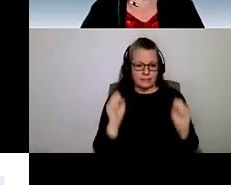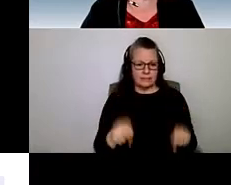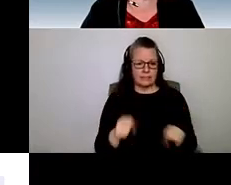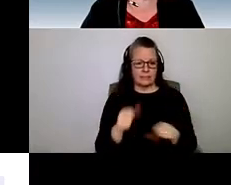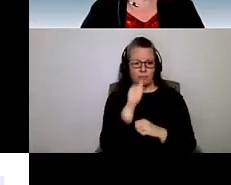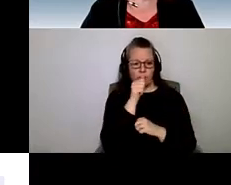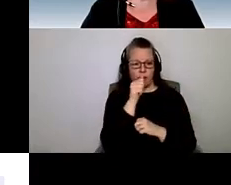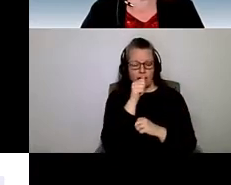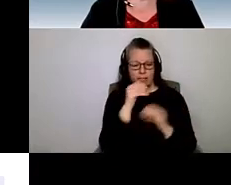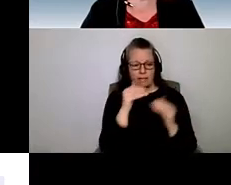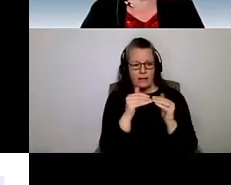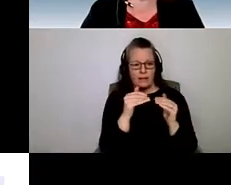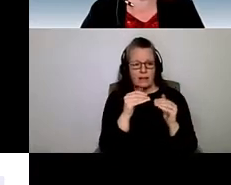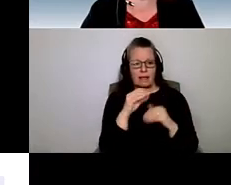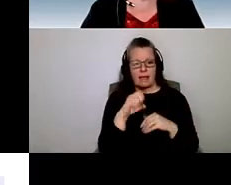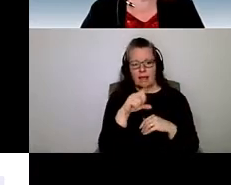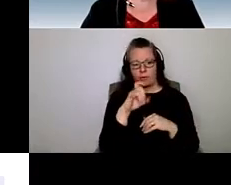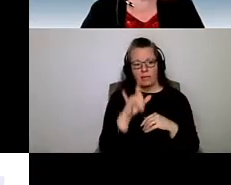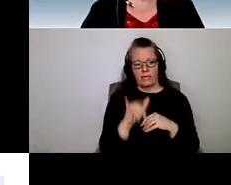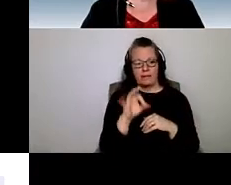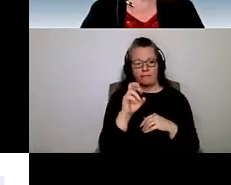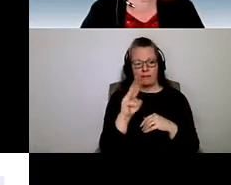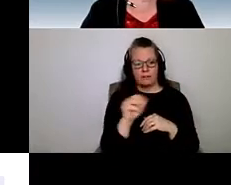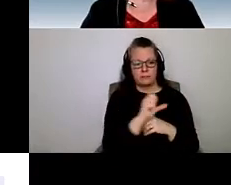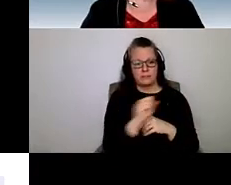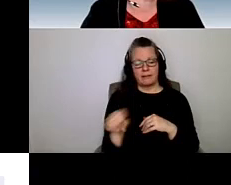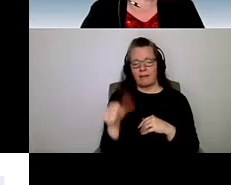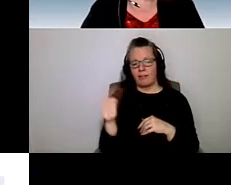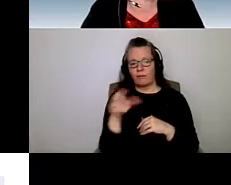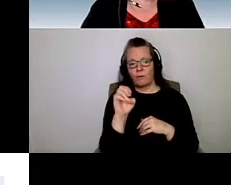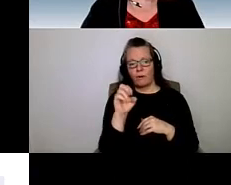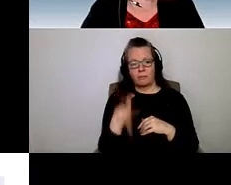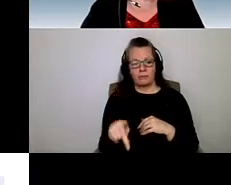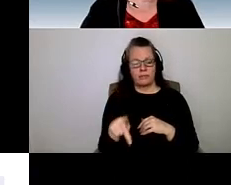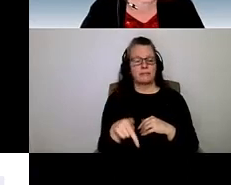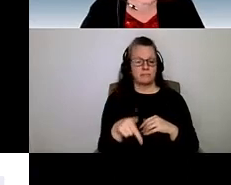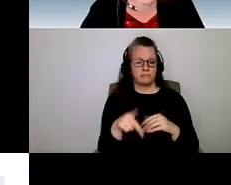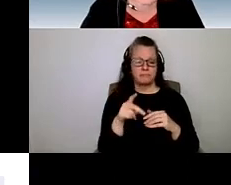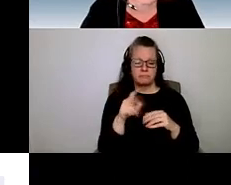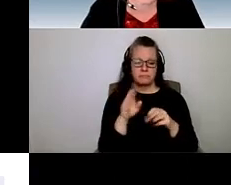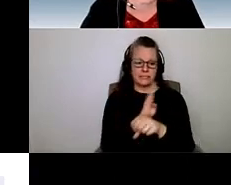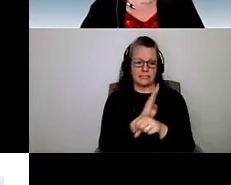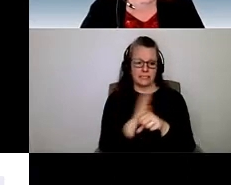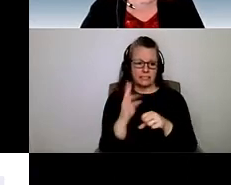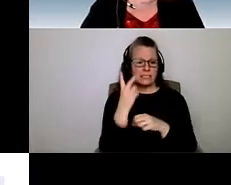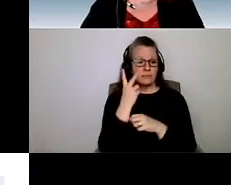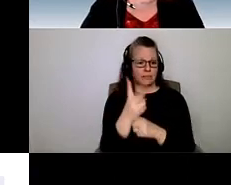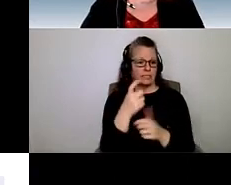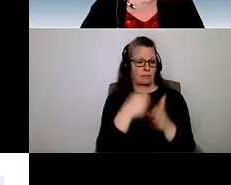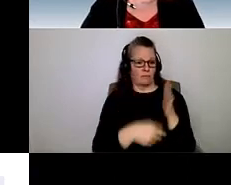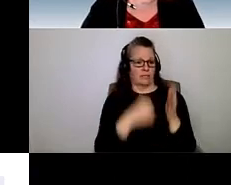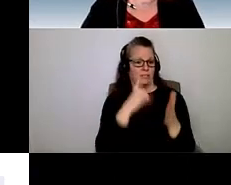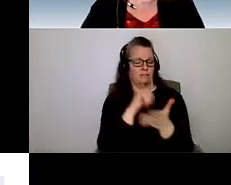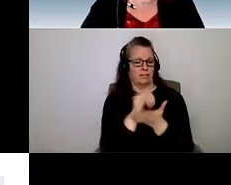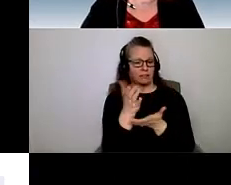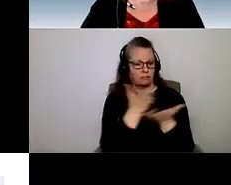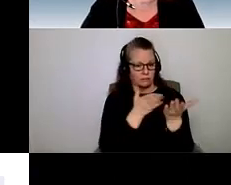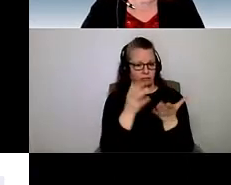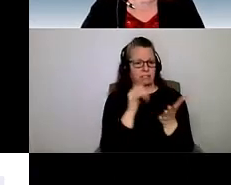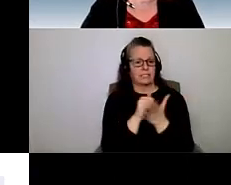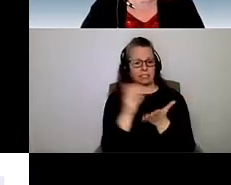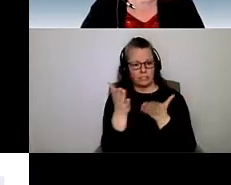equity firms, and other corporate entities. We see that the prices, that is the price for the service of the